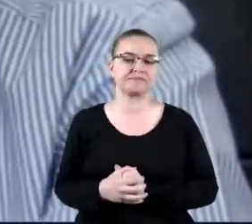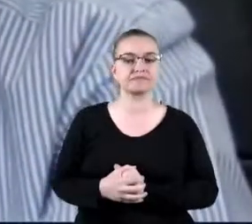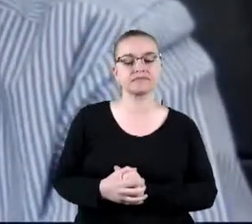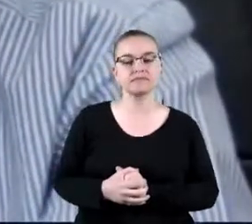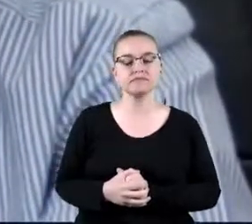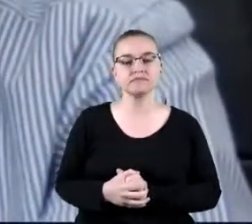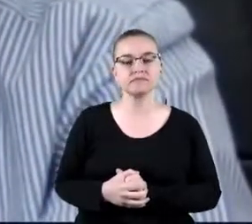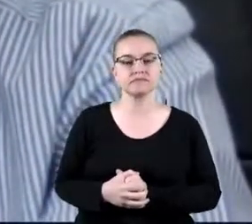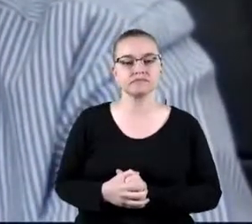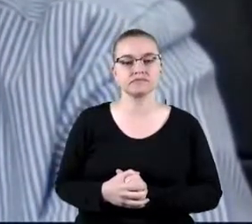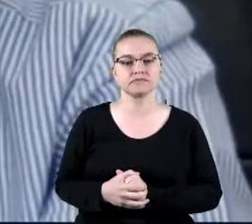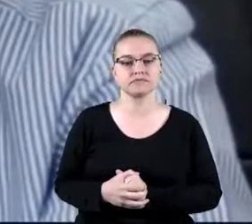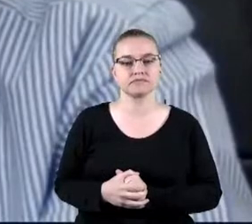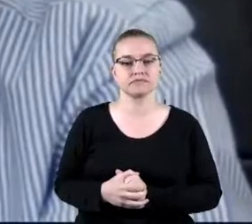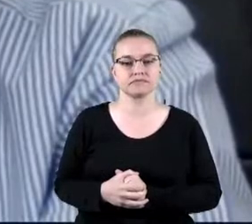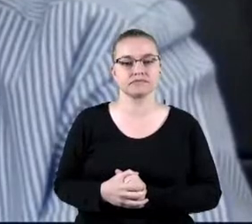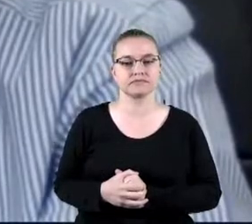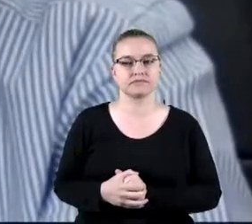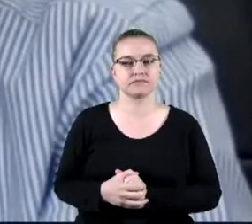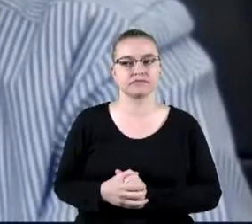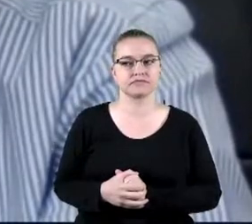central government.